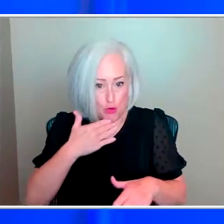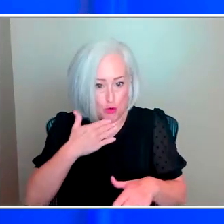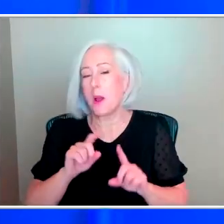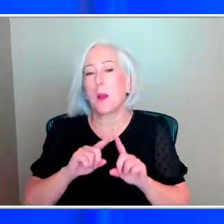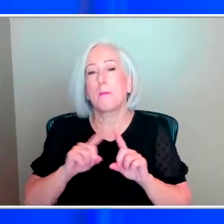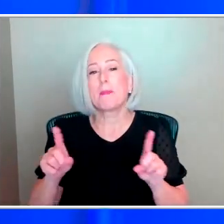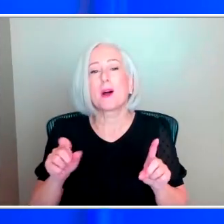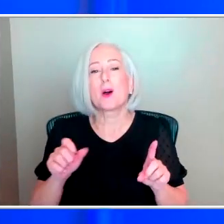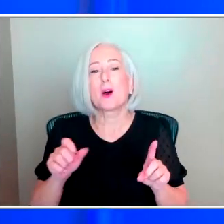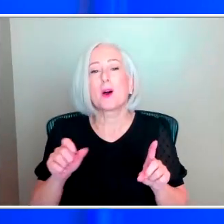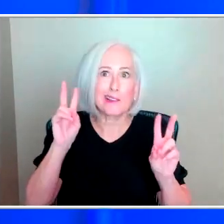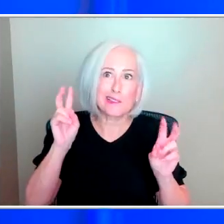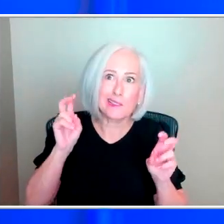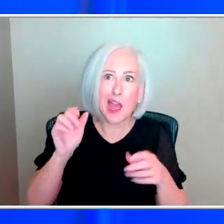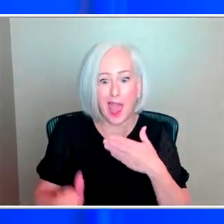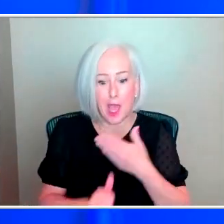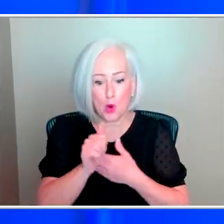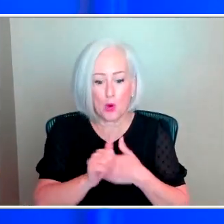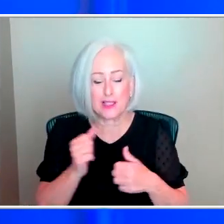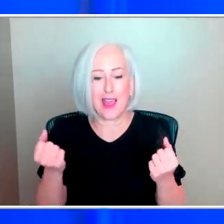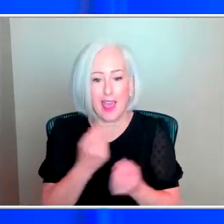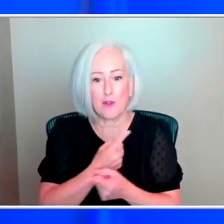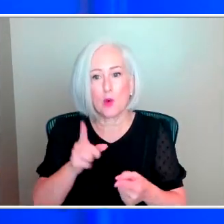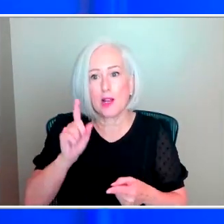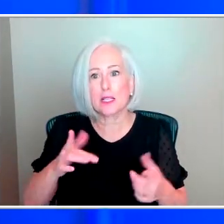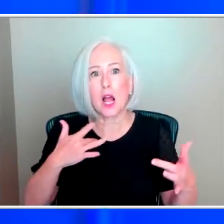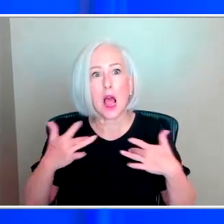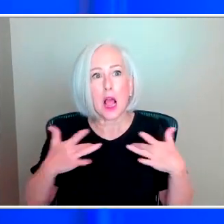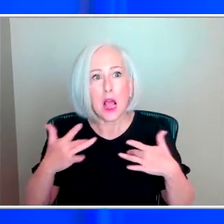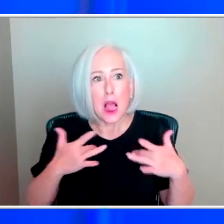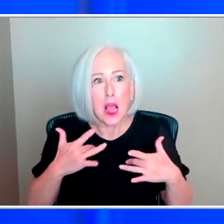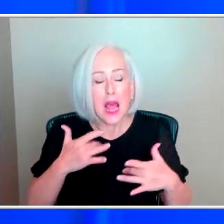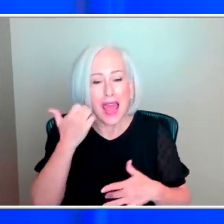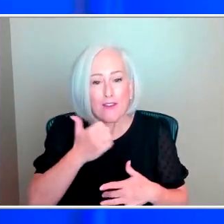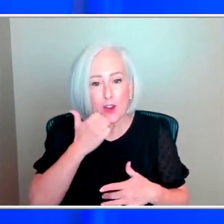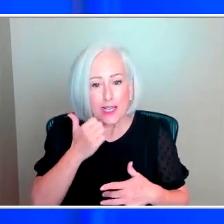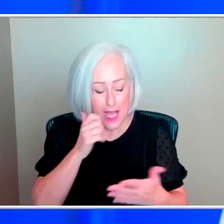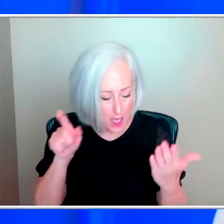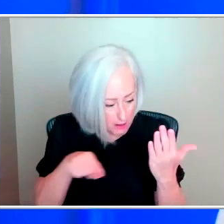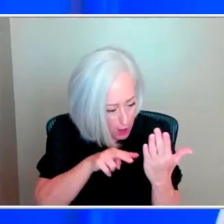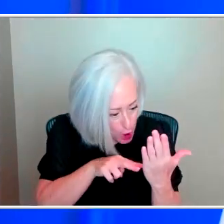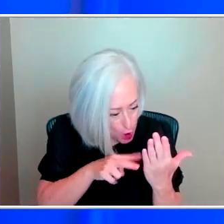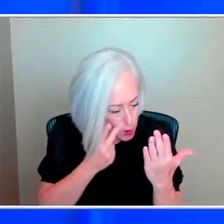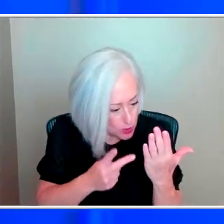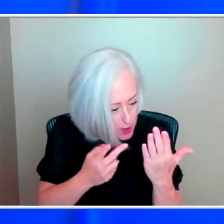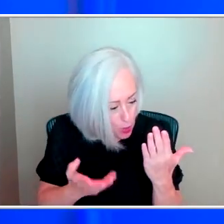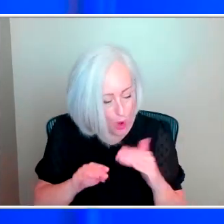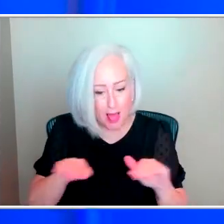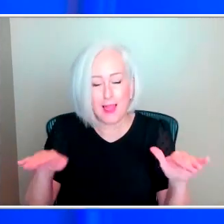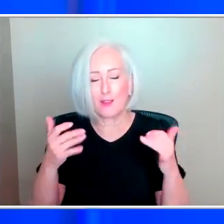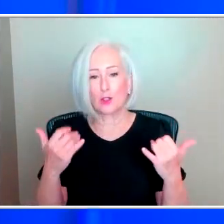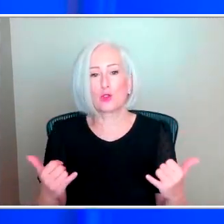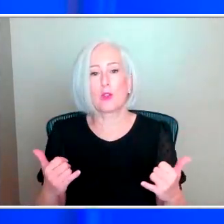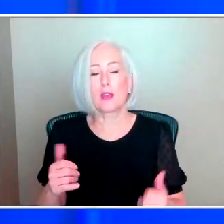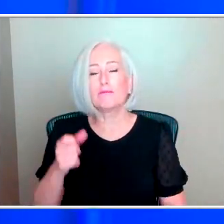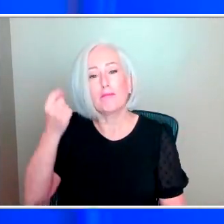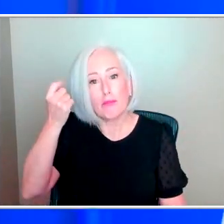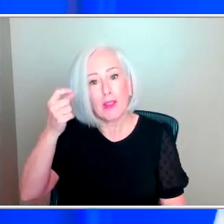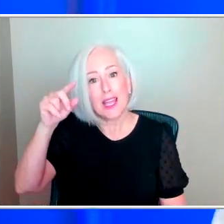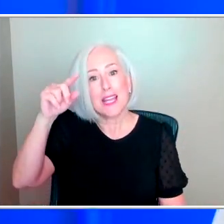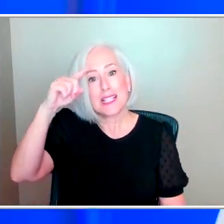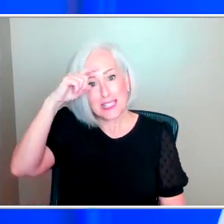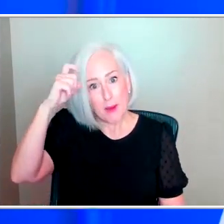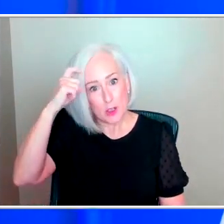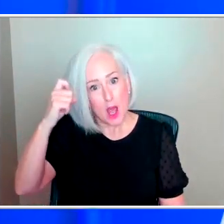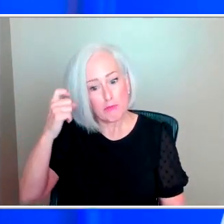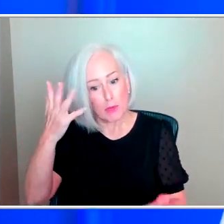where everybody has to worry every day and be checking their phone to see what the levels are. Now, in the summer, you want to track the ozone.